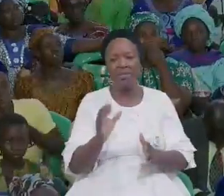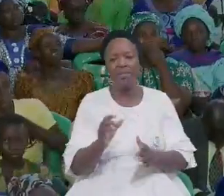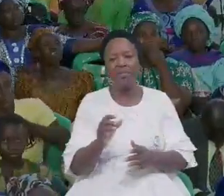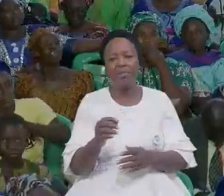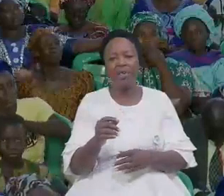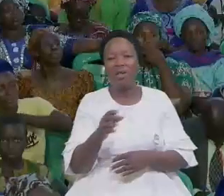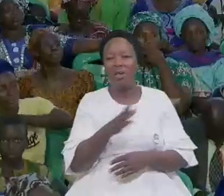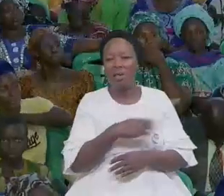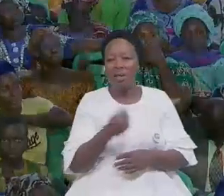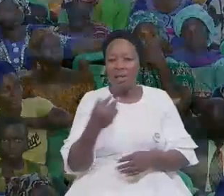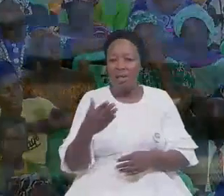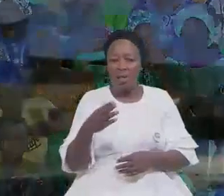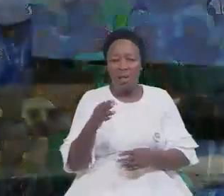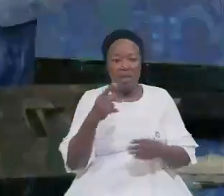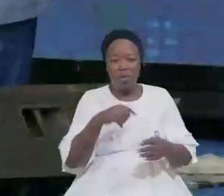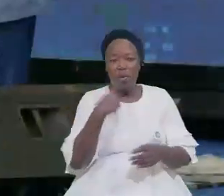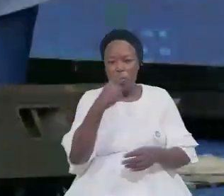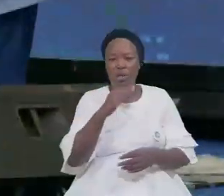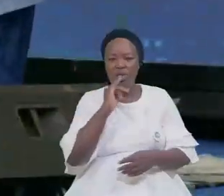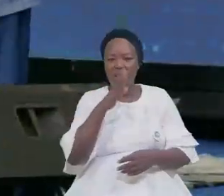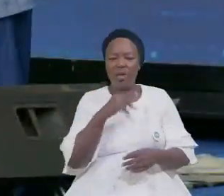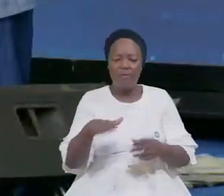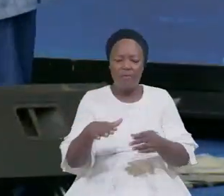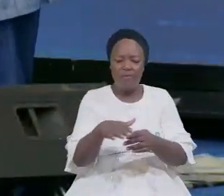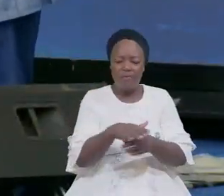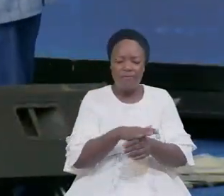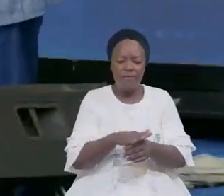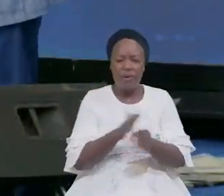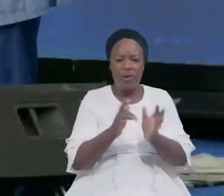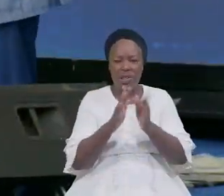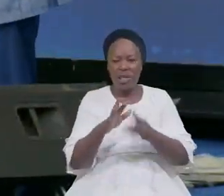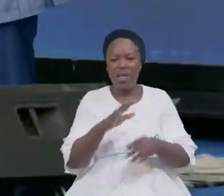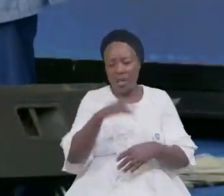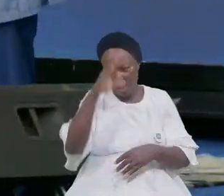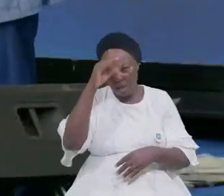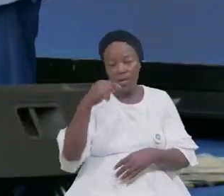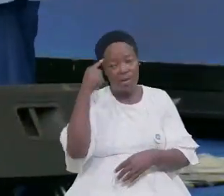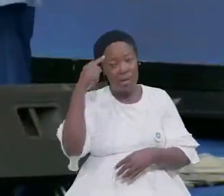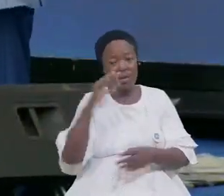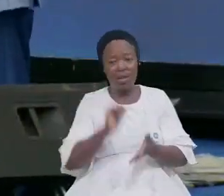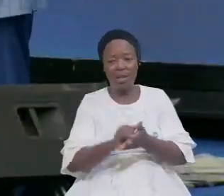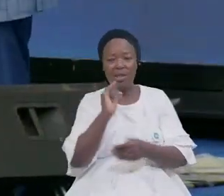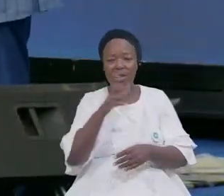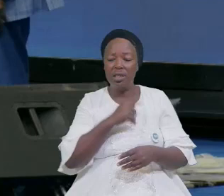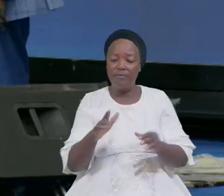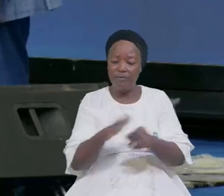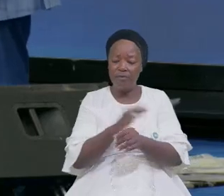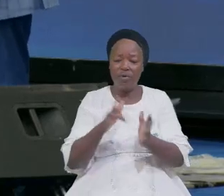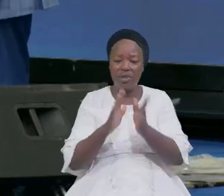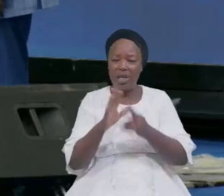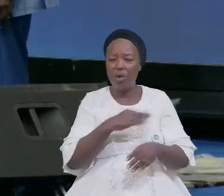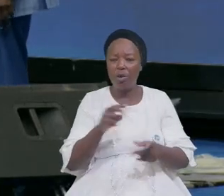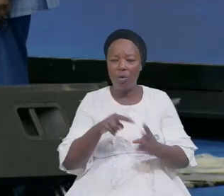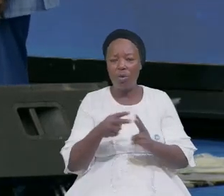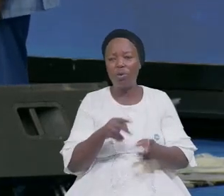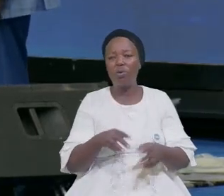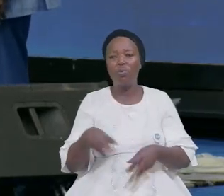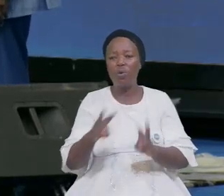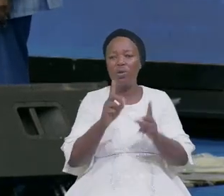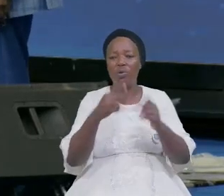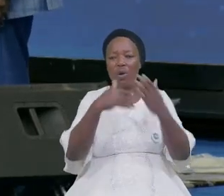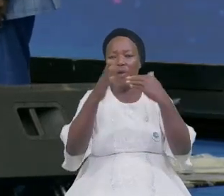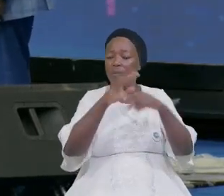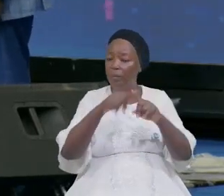thinks he's a full Christian. He thinks he's on his way to heaven. But heaven says he's not there